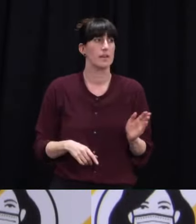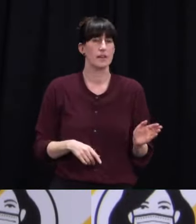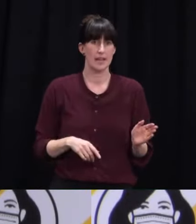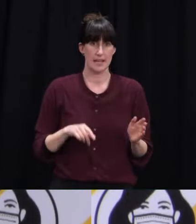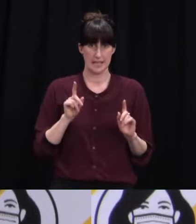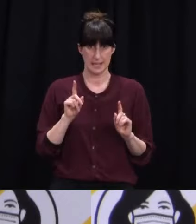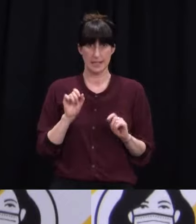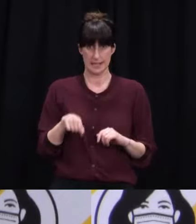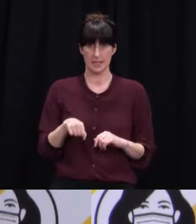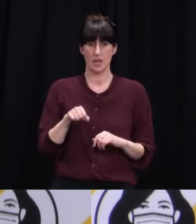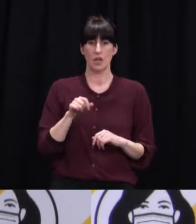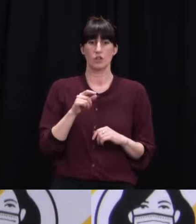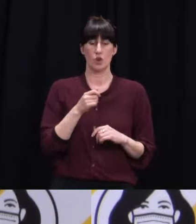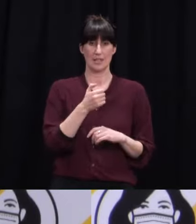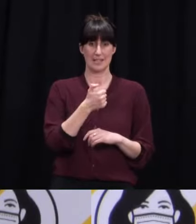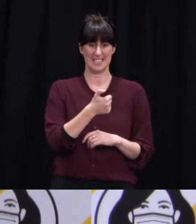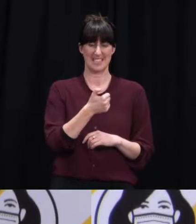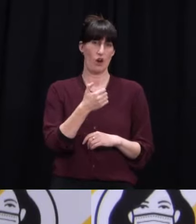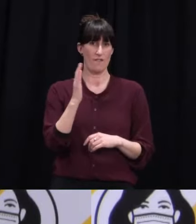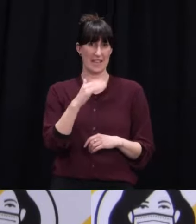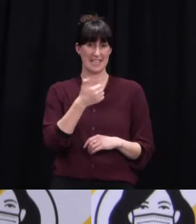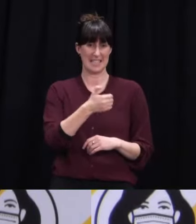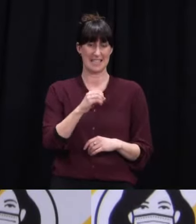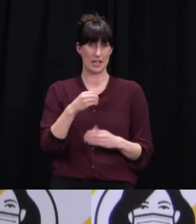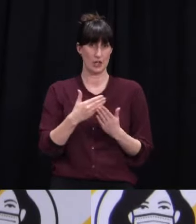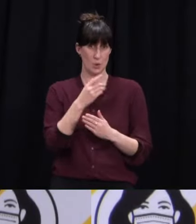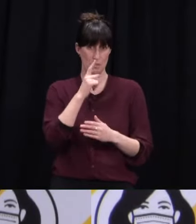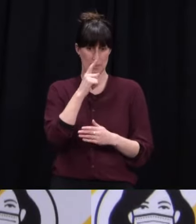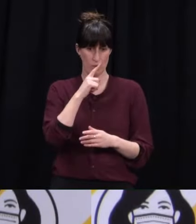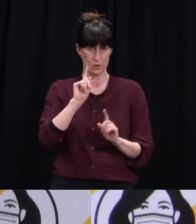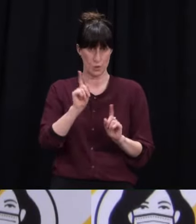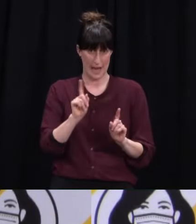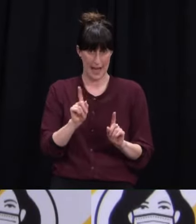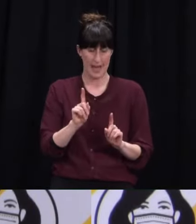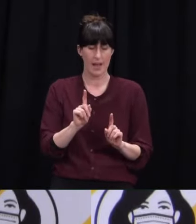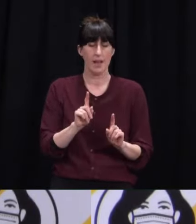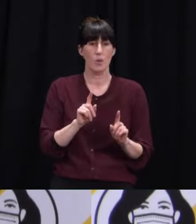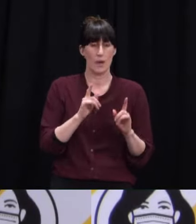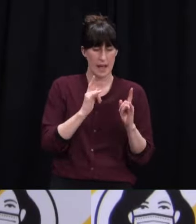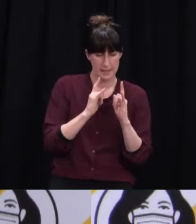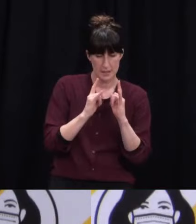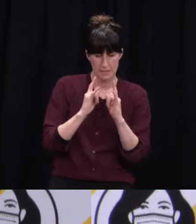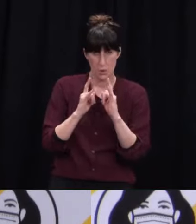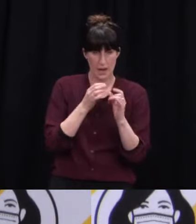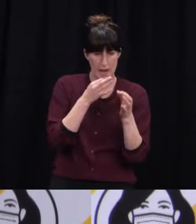can imagine that those people will have been tested because they were